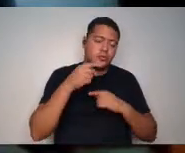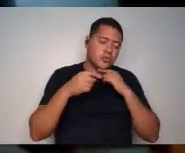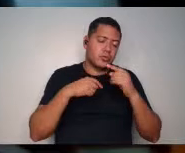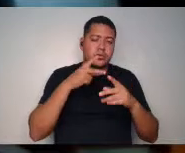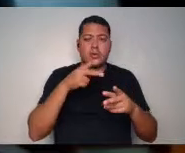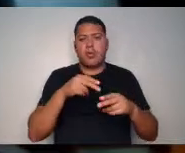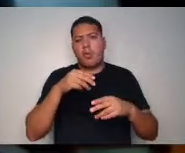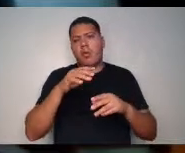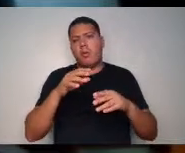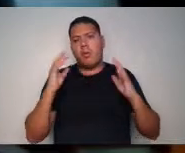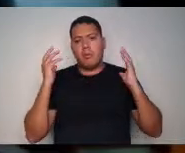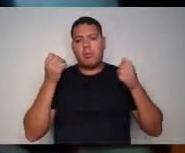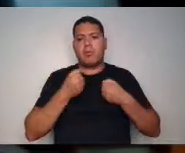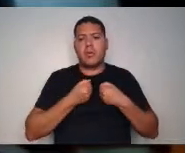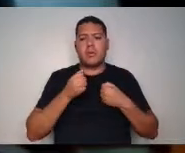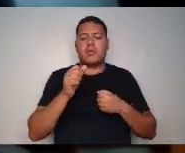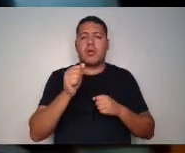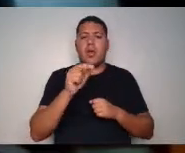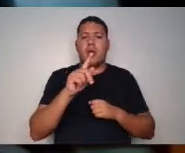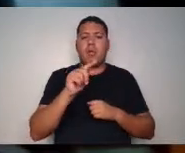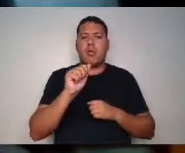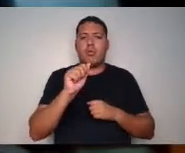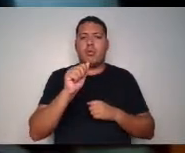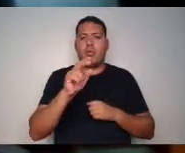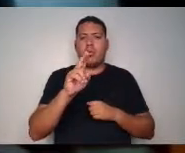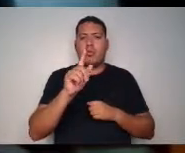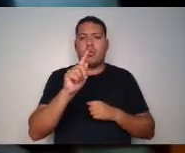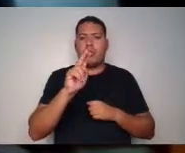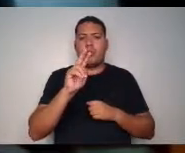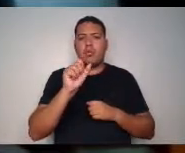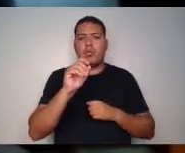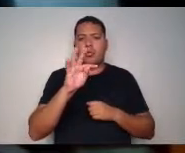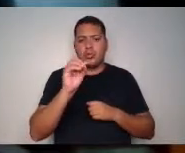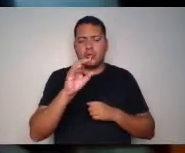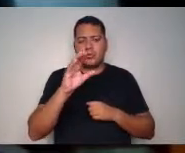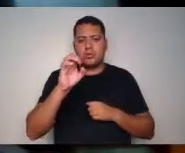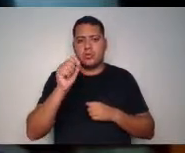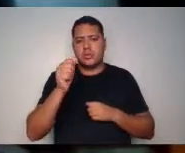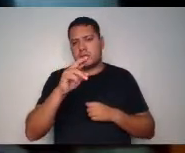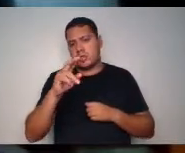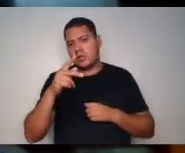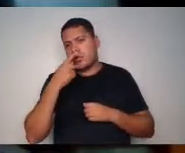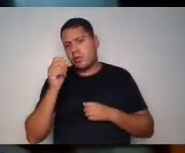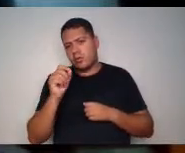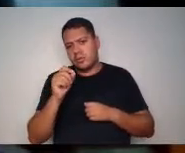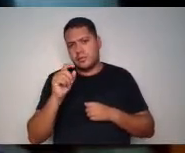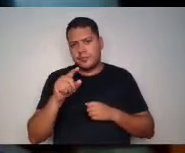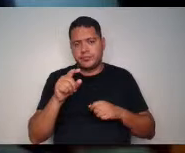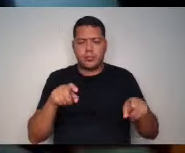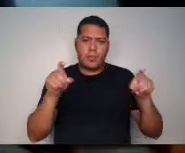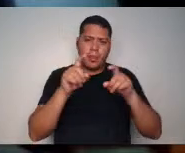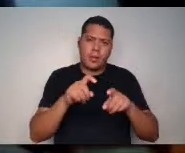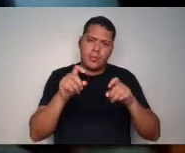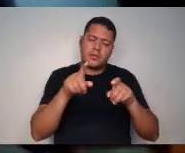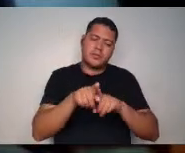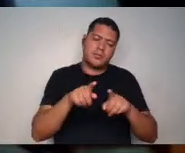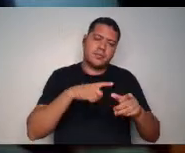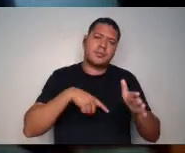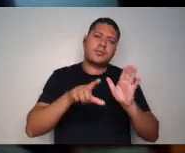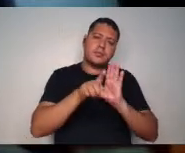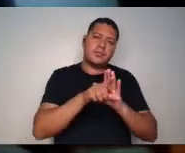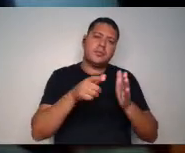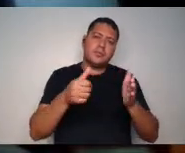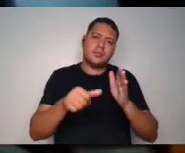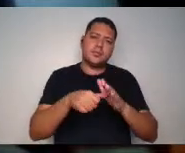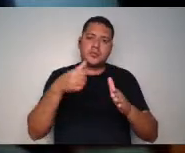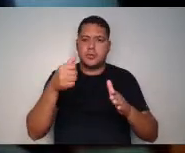And for people not to be turned into things, and for machines not to be turned into gods or